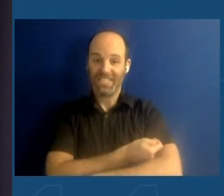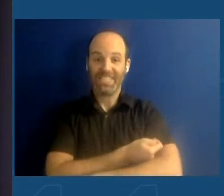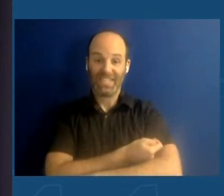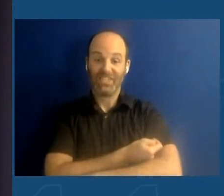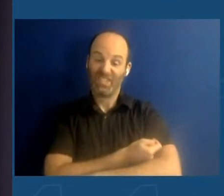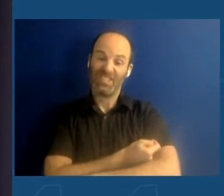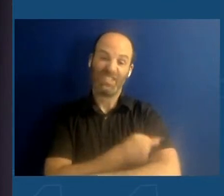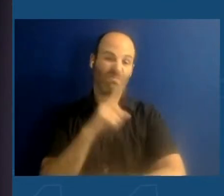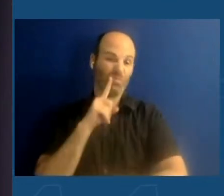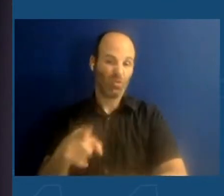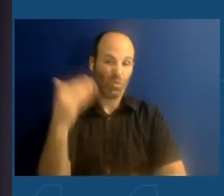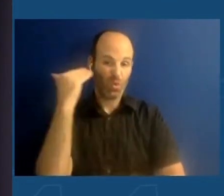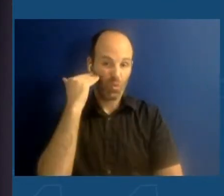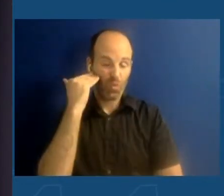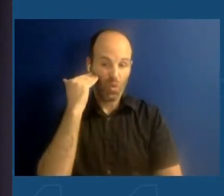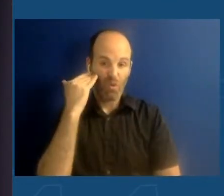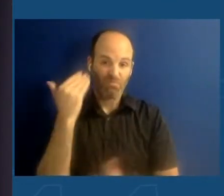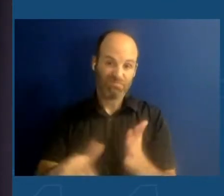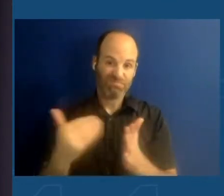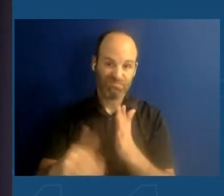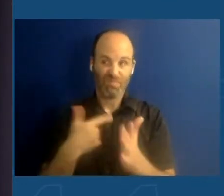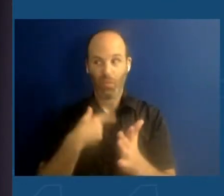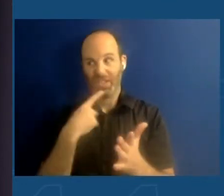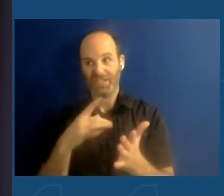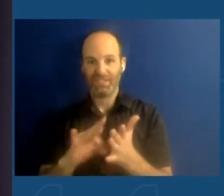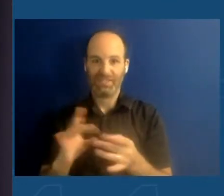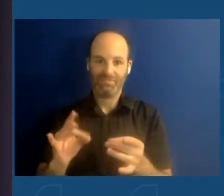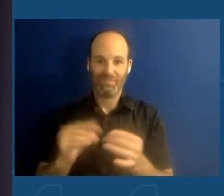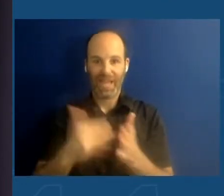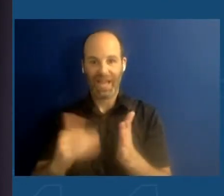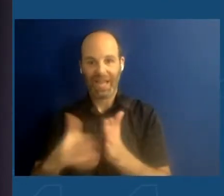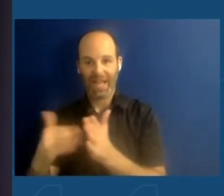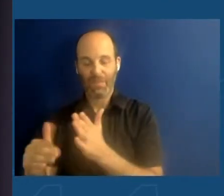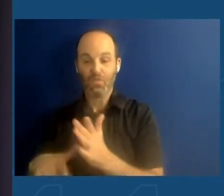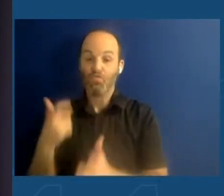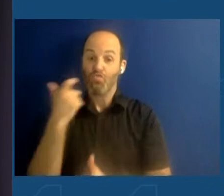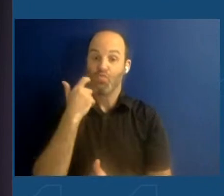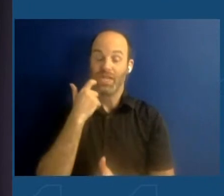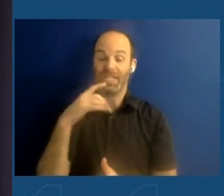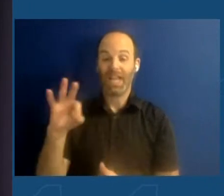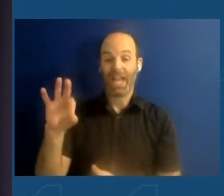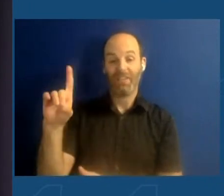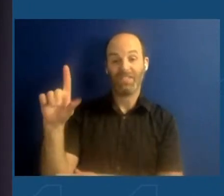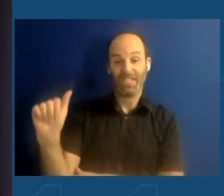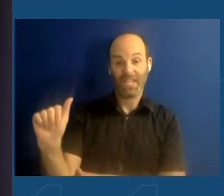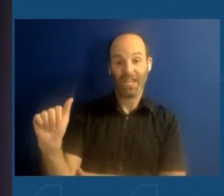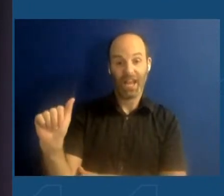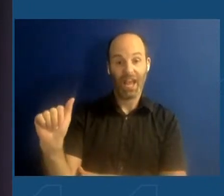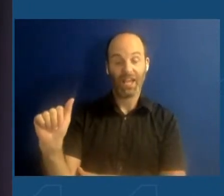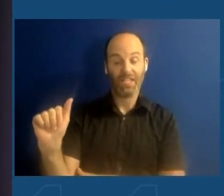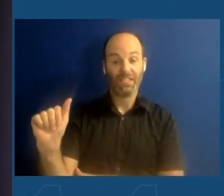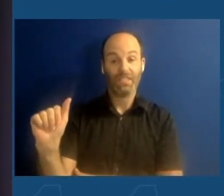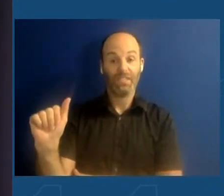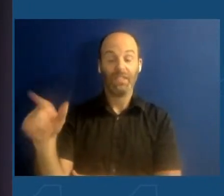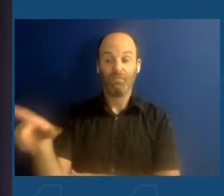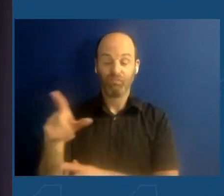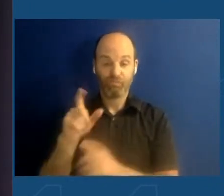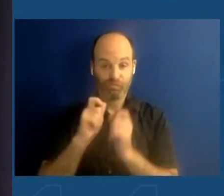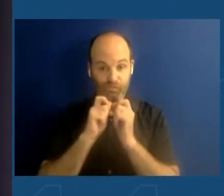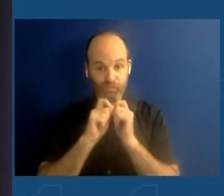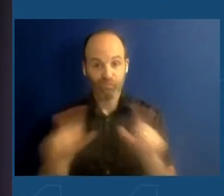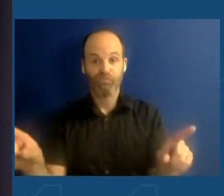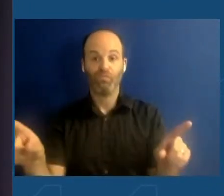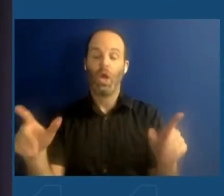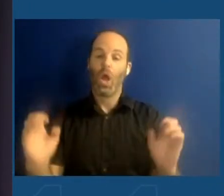repeatedly. But recently, the Federal Drug Administration has issued another